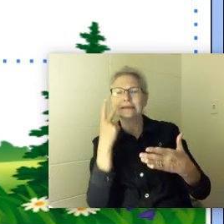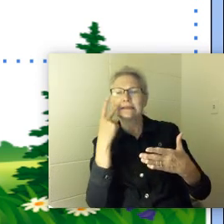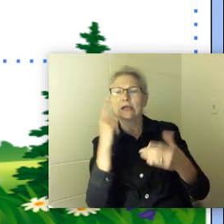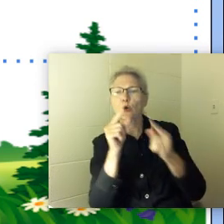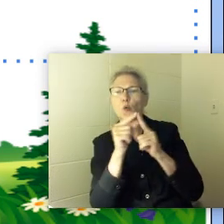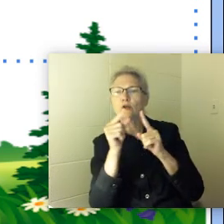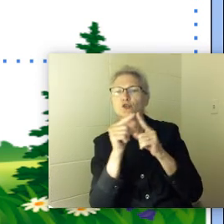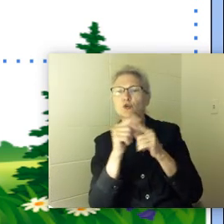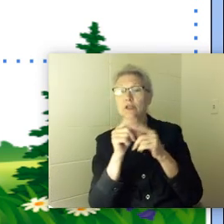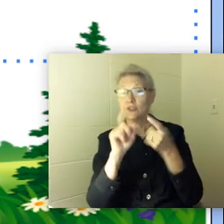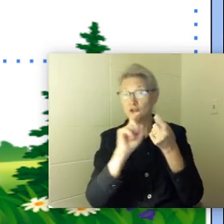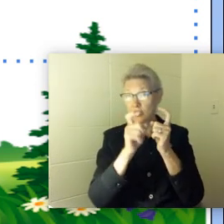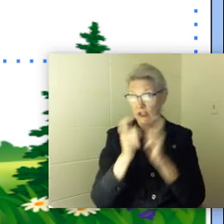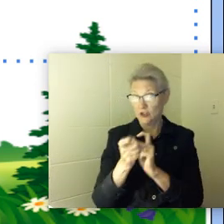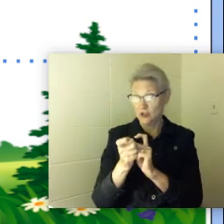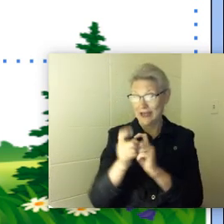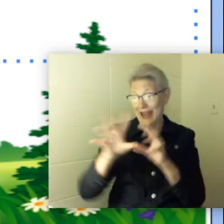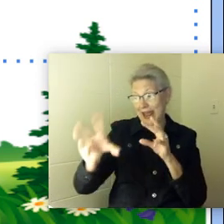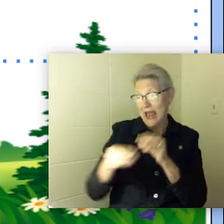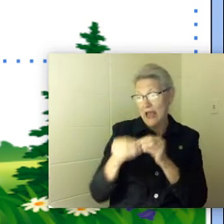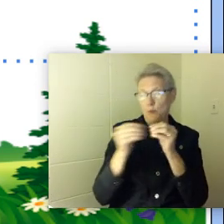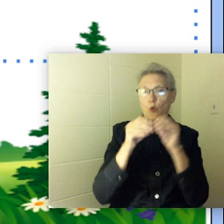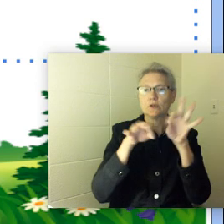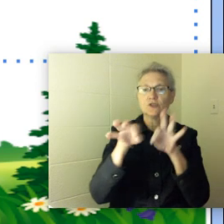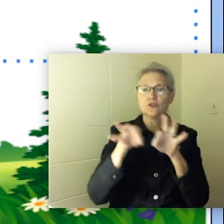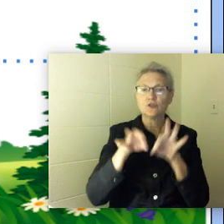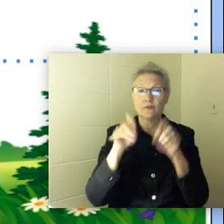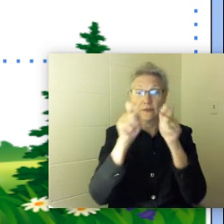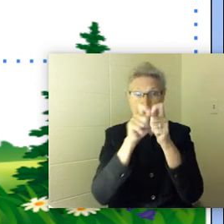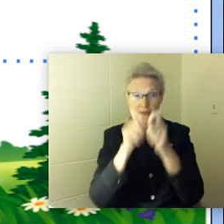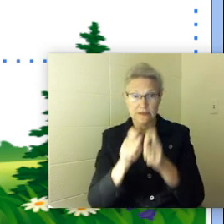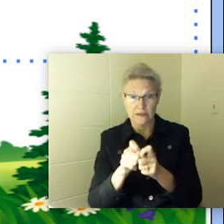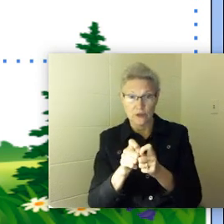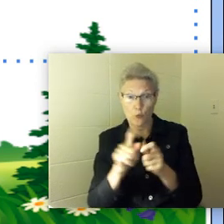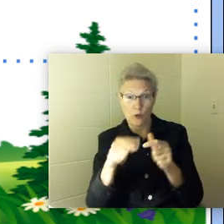finding ways you can add more descriptive details. When you finish, draw a scene